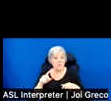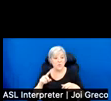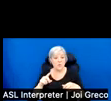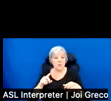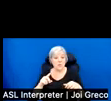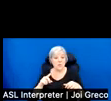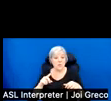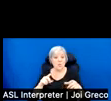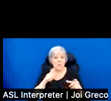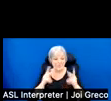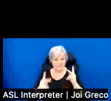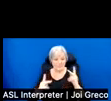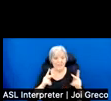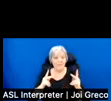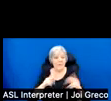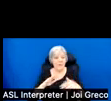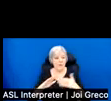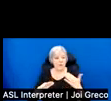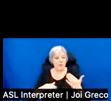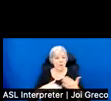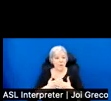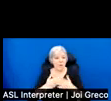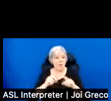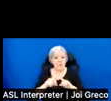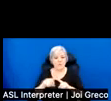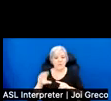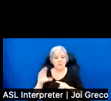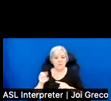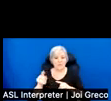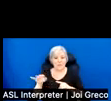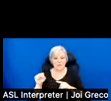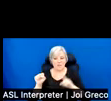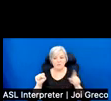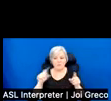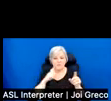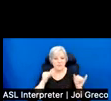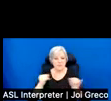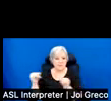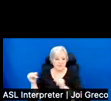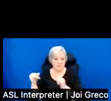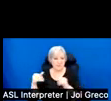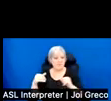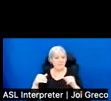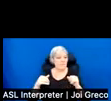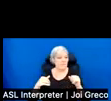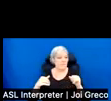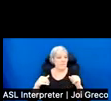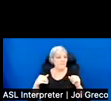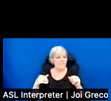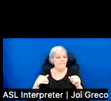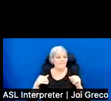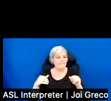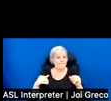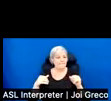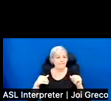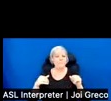actually are seeing all the channels of that particular individual on that decode intent concept. So we